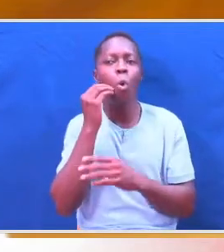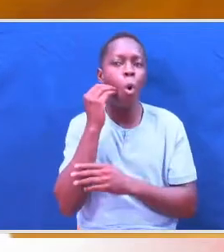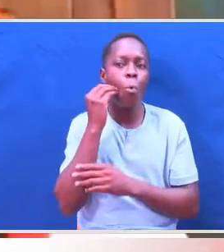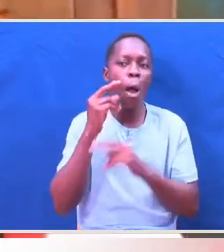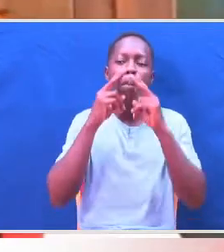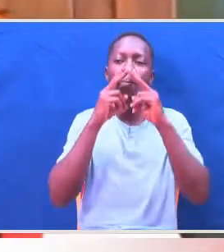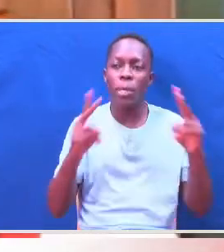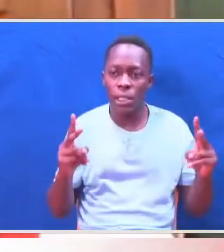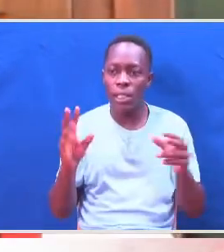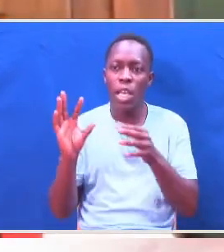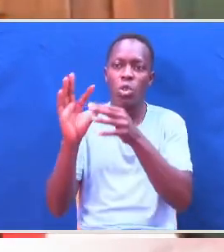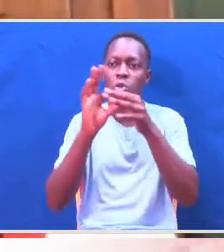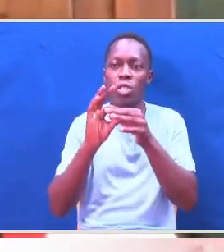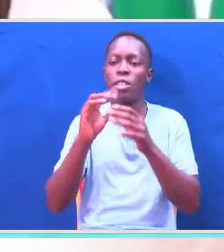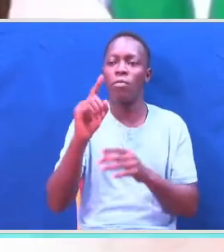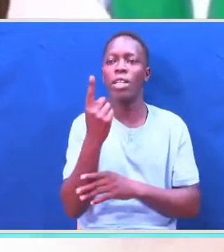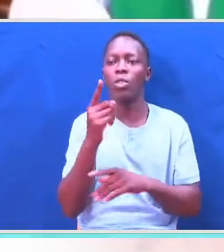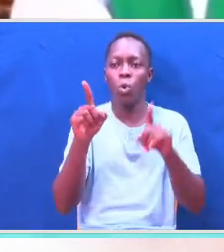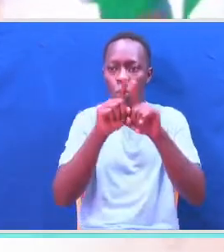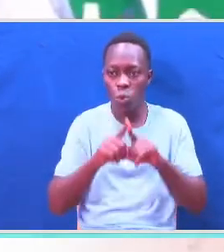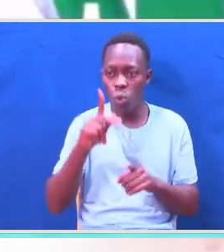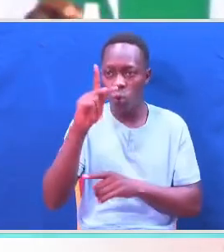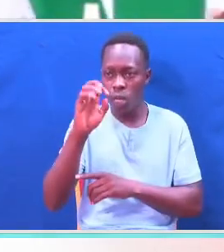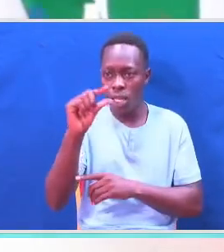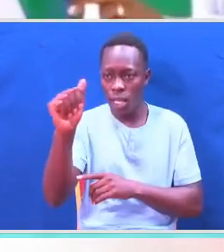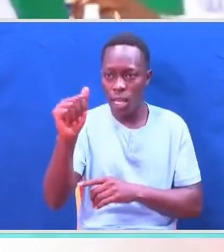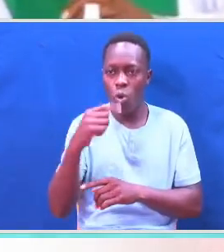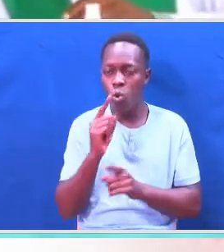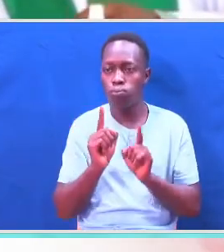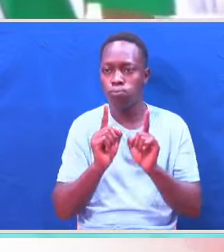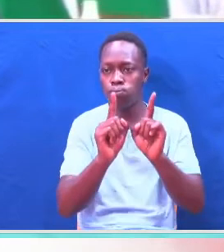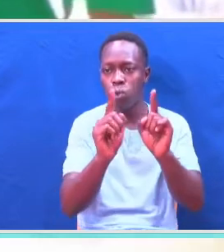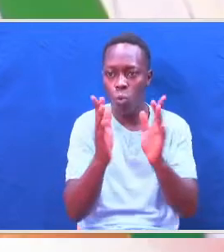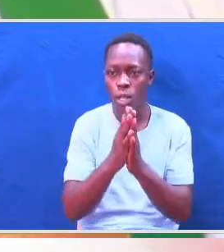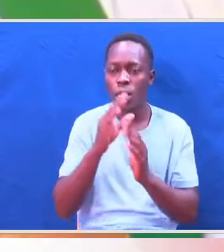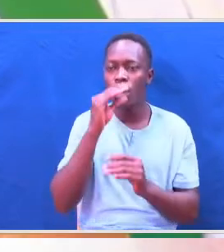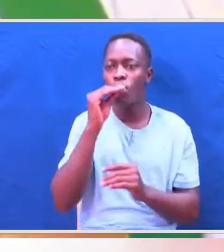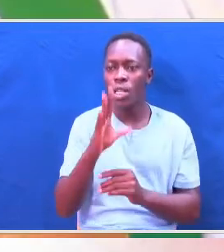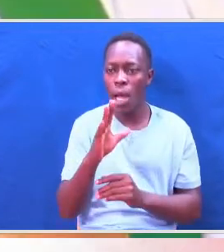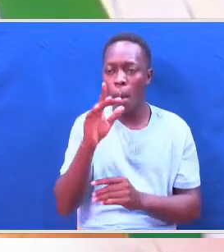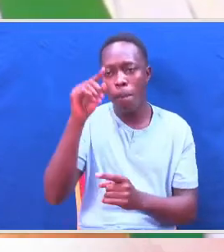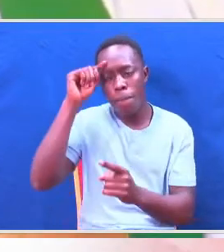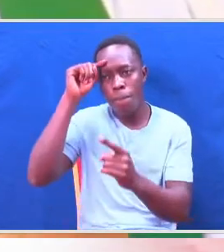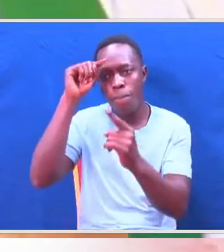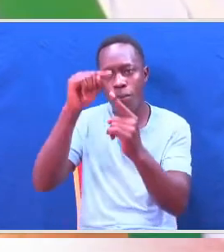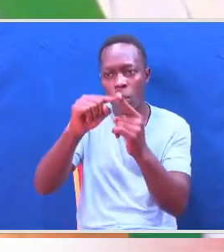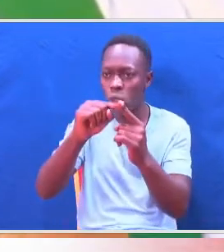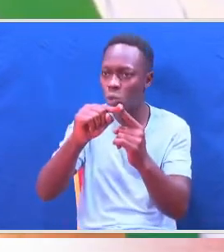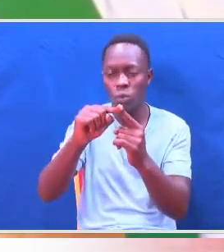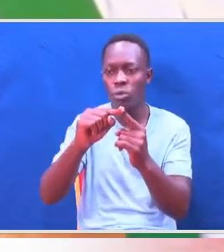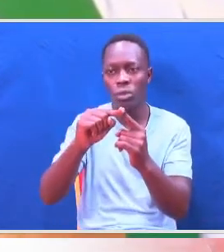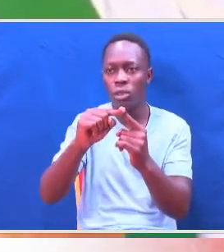and unity. Kenny MP Kanini Kega, who accompanied Muturi, said the divisions in the region might cost it dearly